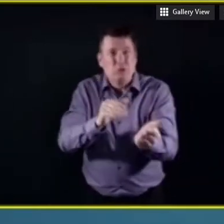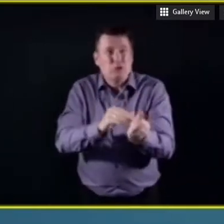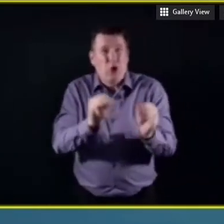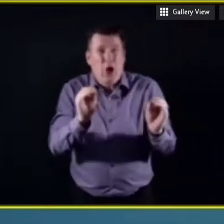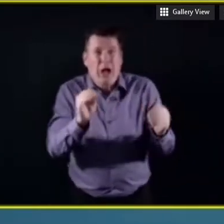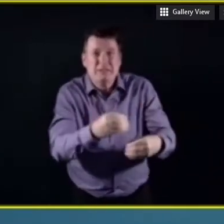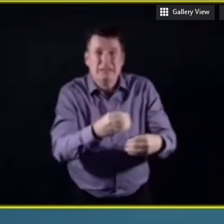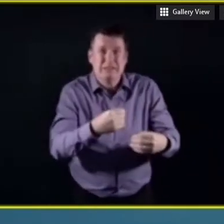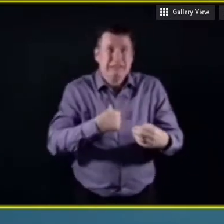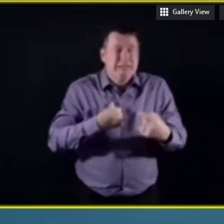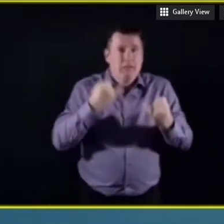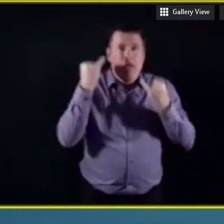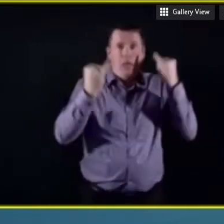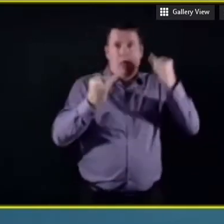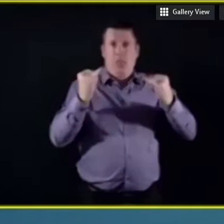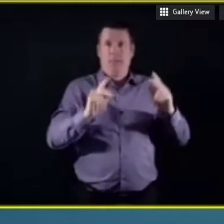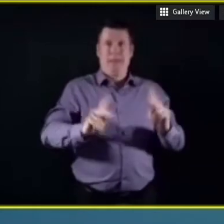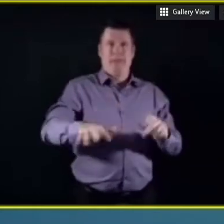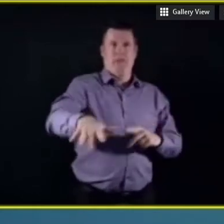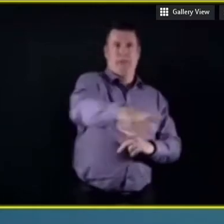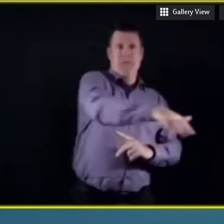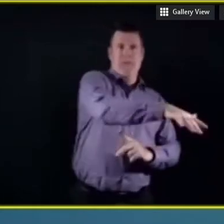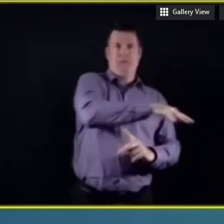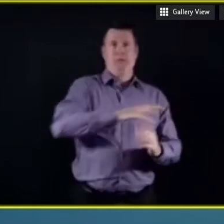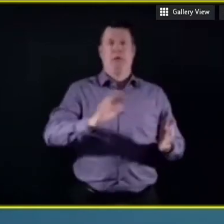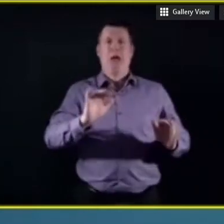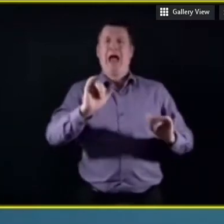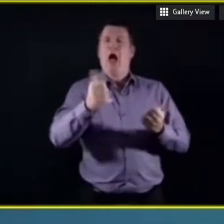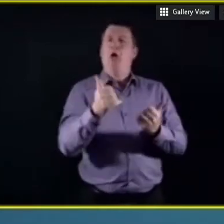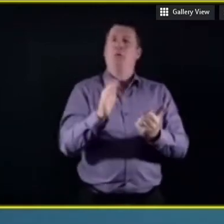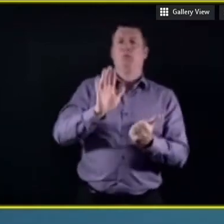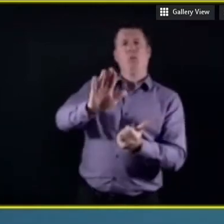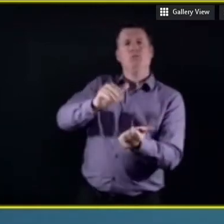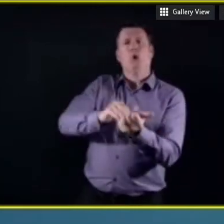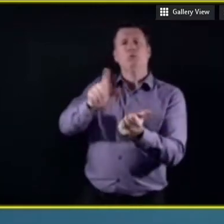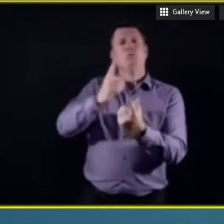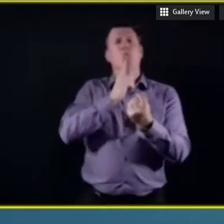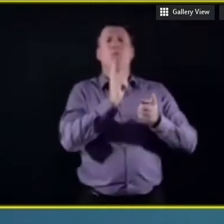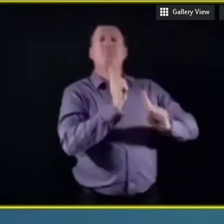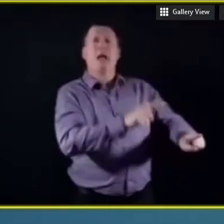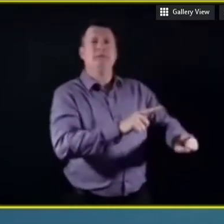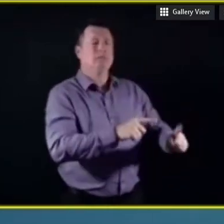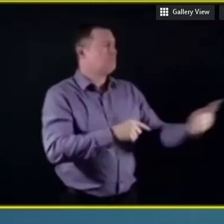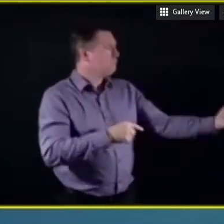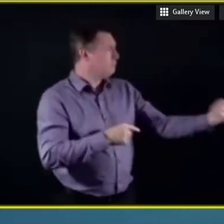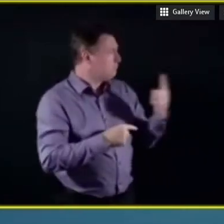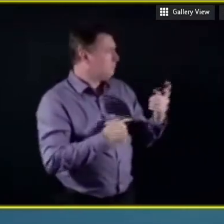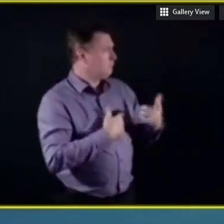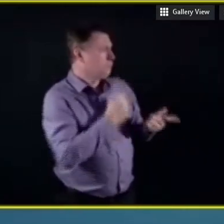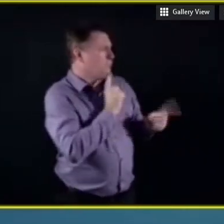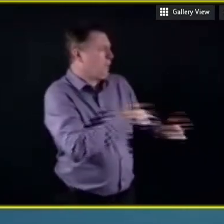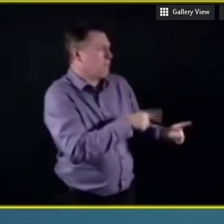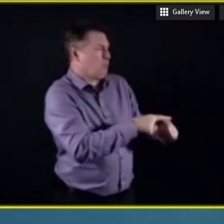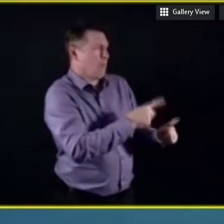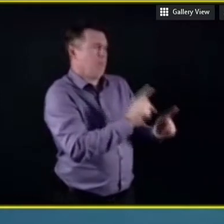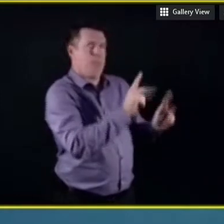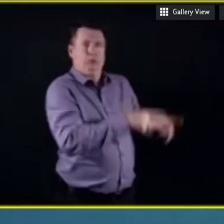Creek? Yeah, there's still times when I have to see a patient, and it's a handful of patients a week.